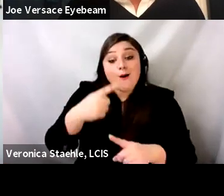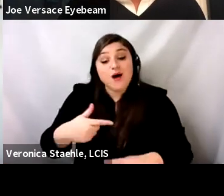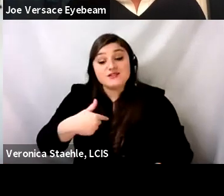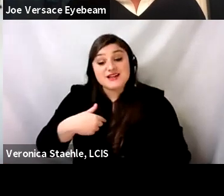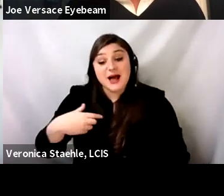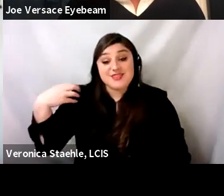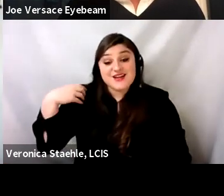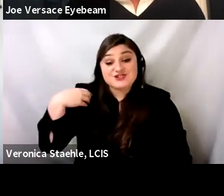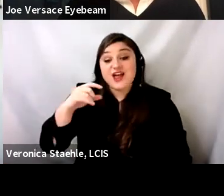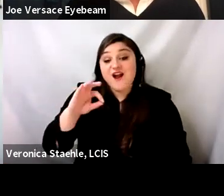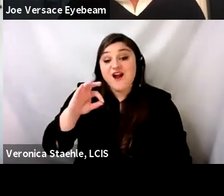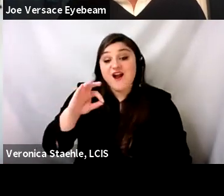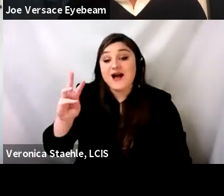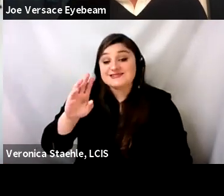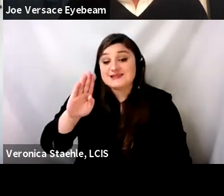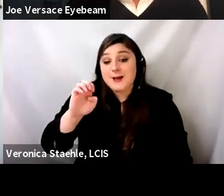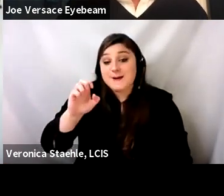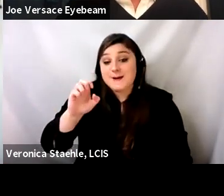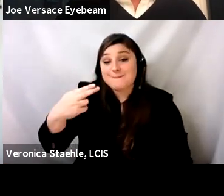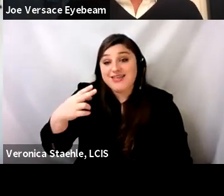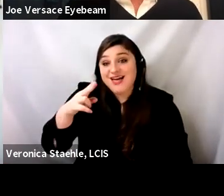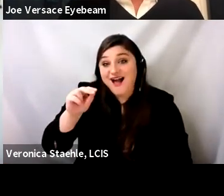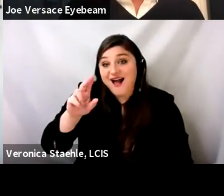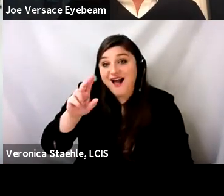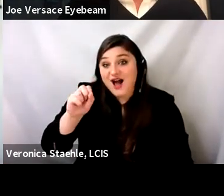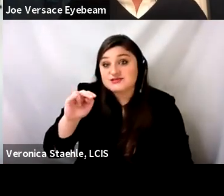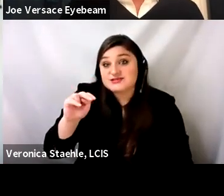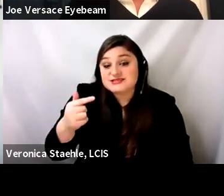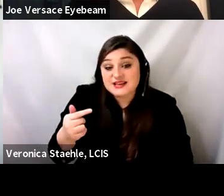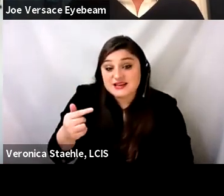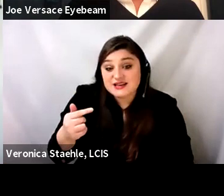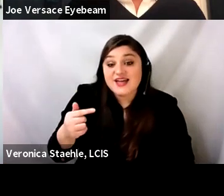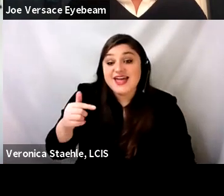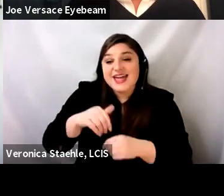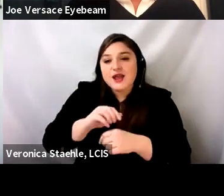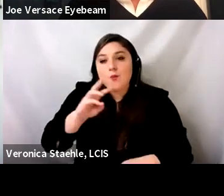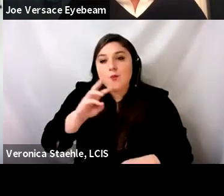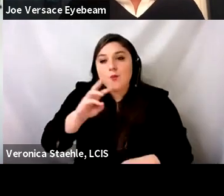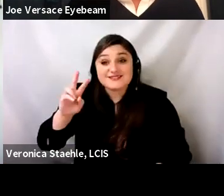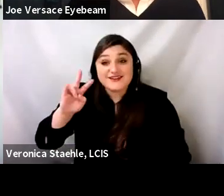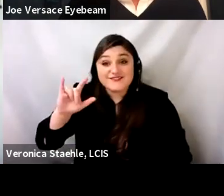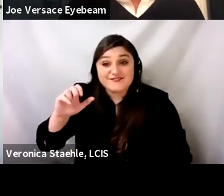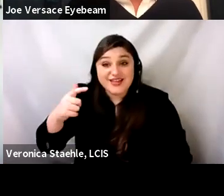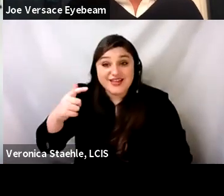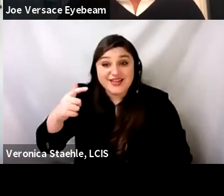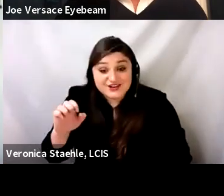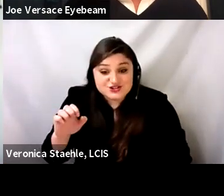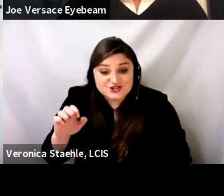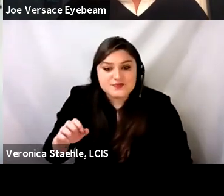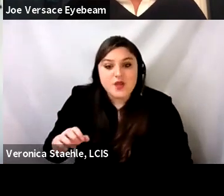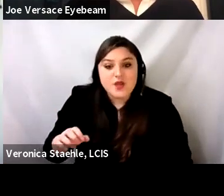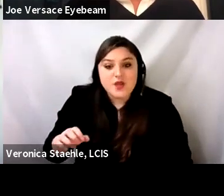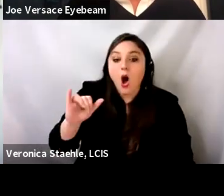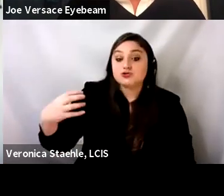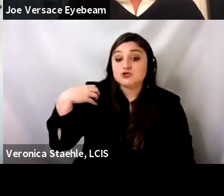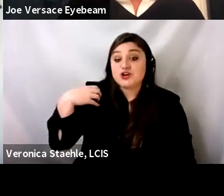Florence. The truth of the matter is, which is not something that I would advise in terms of replication, is that the way